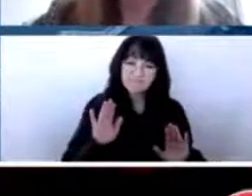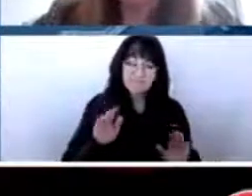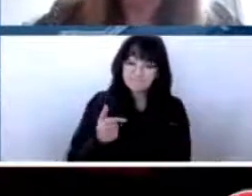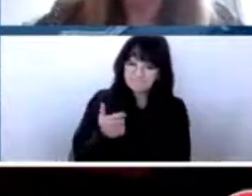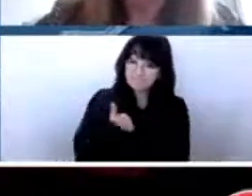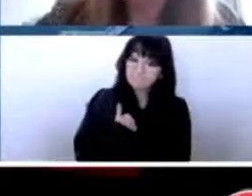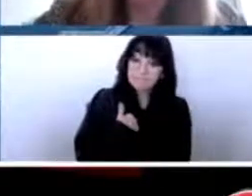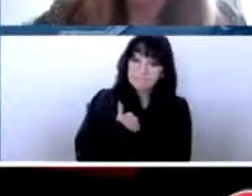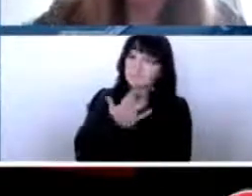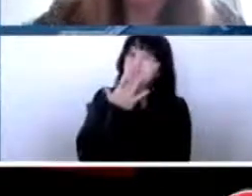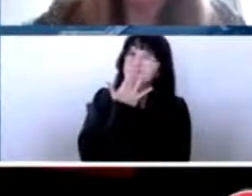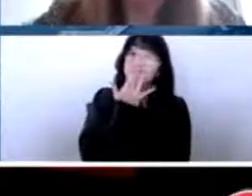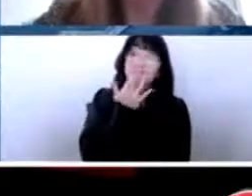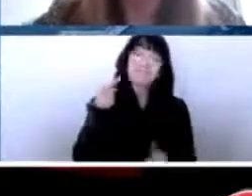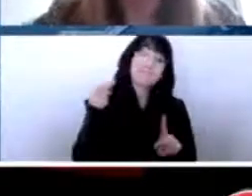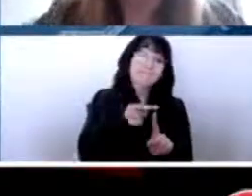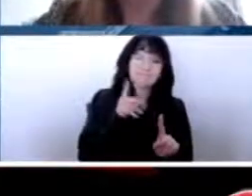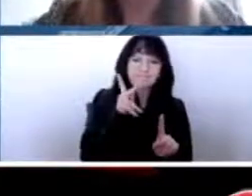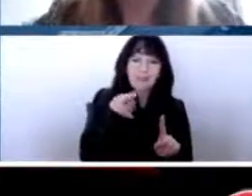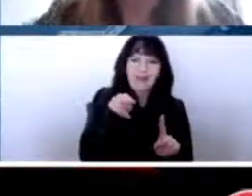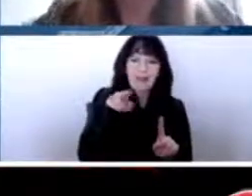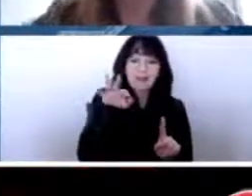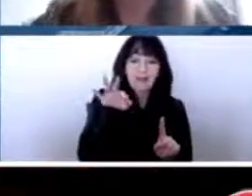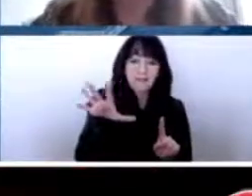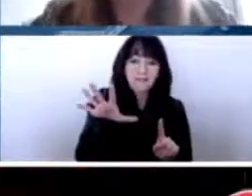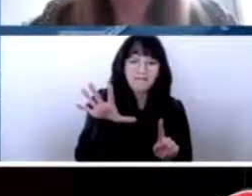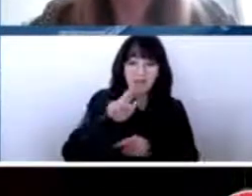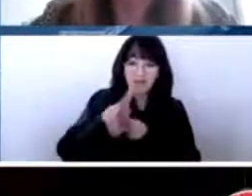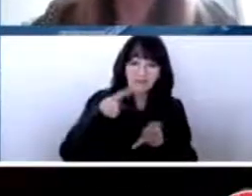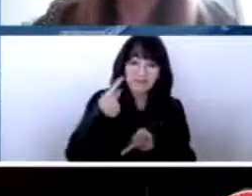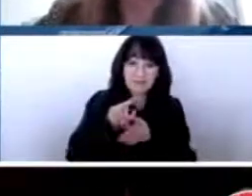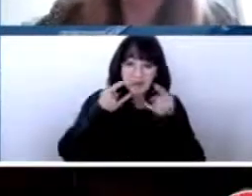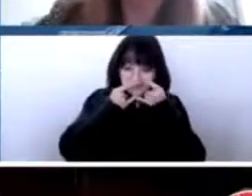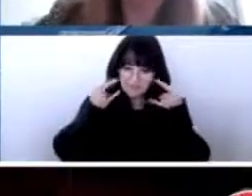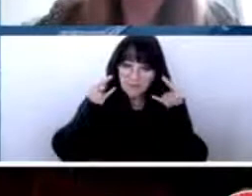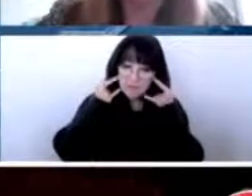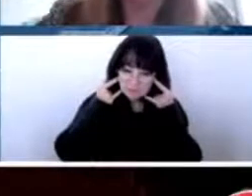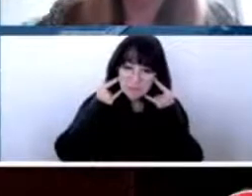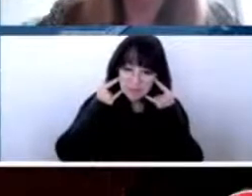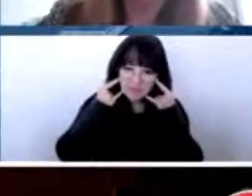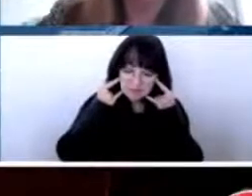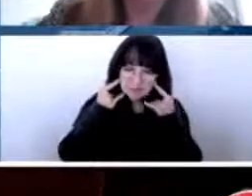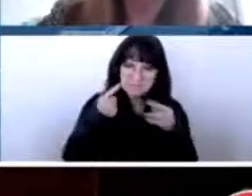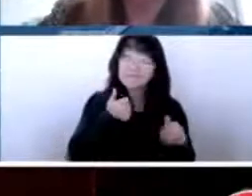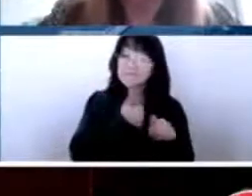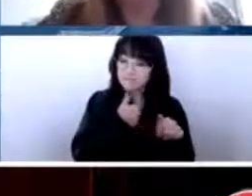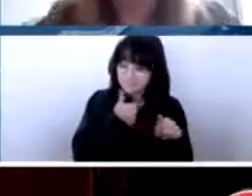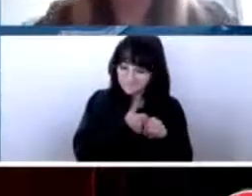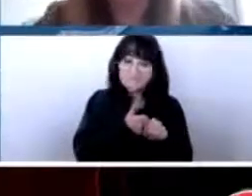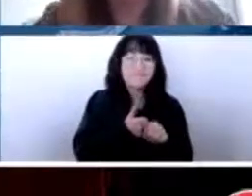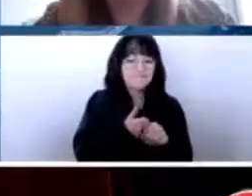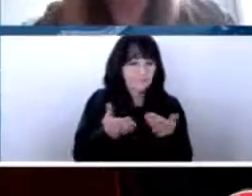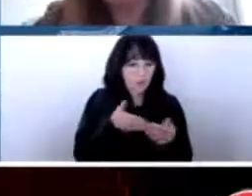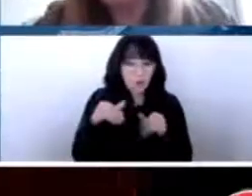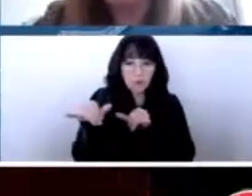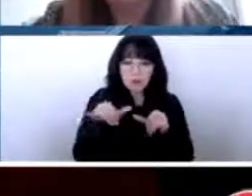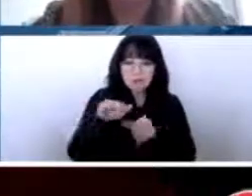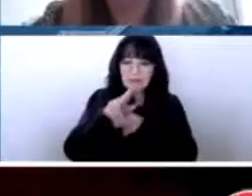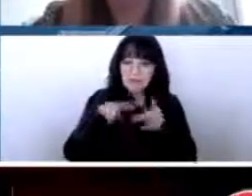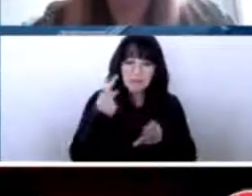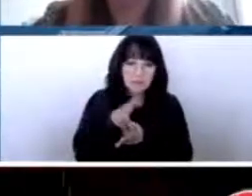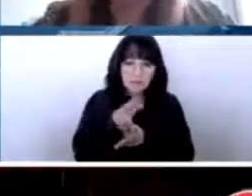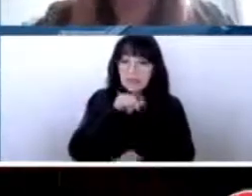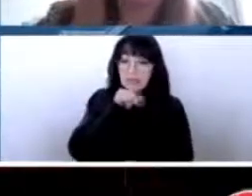KN95 mask. This is very similar to masks that healthcare providers use. We don't want to use